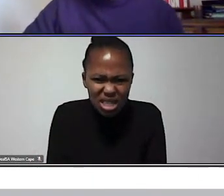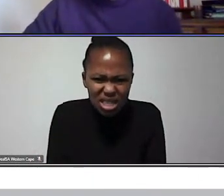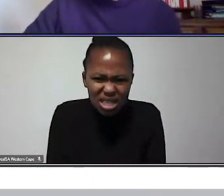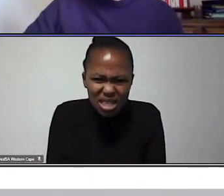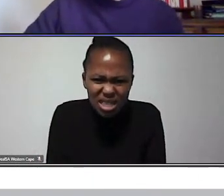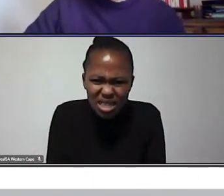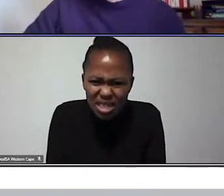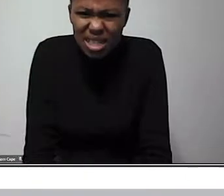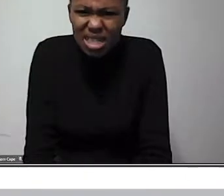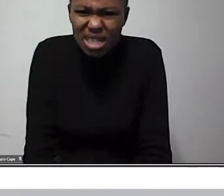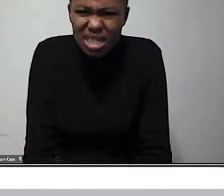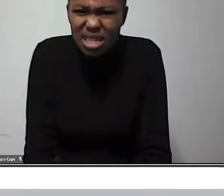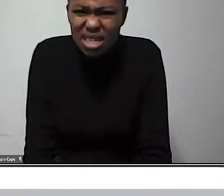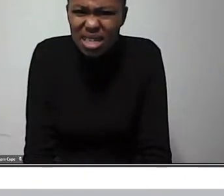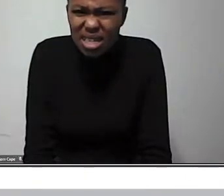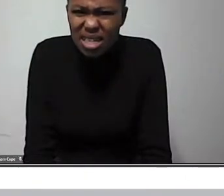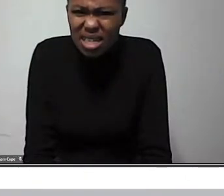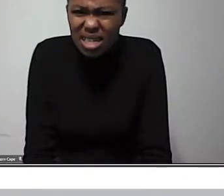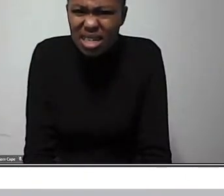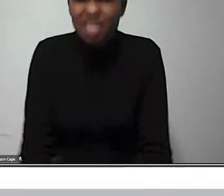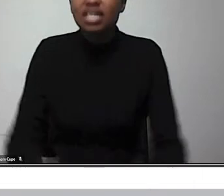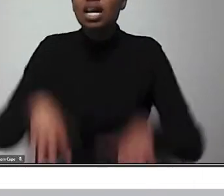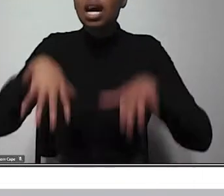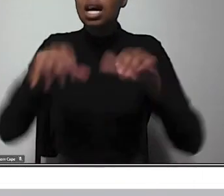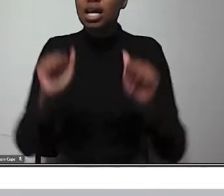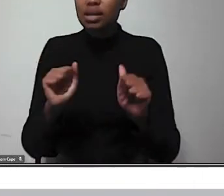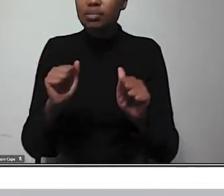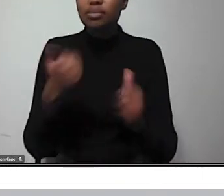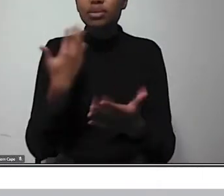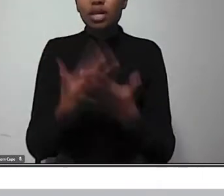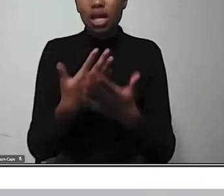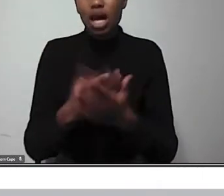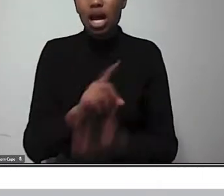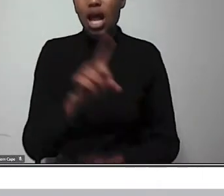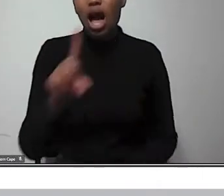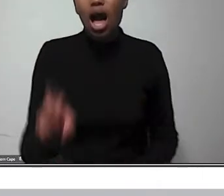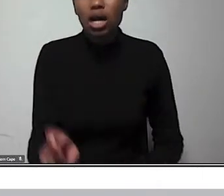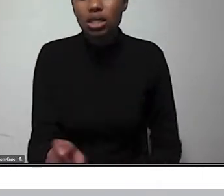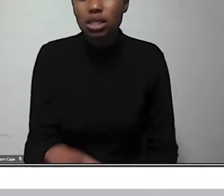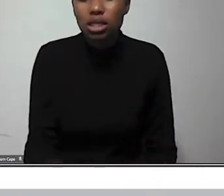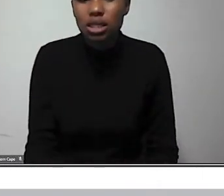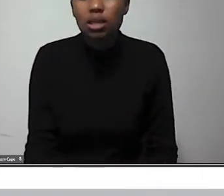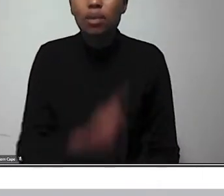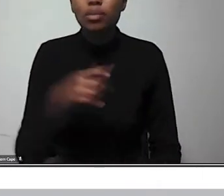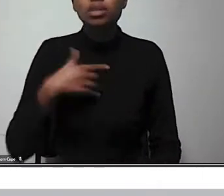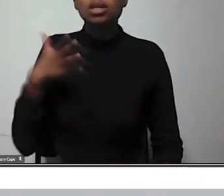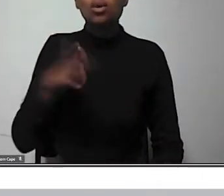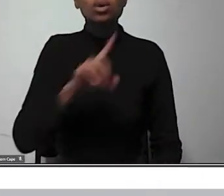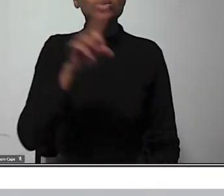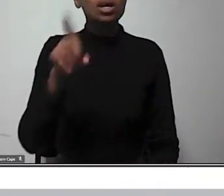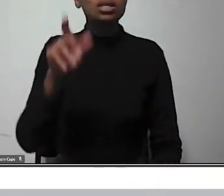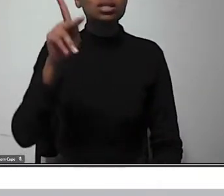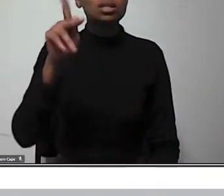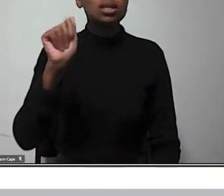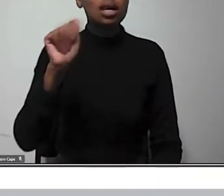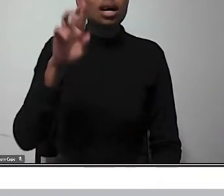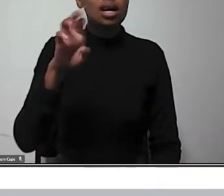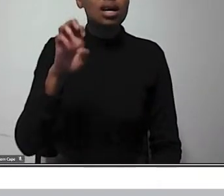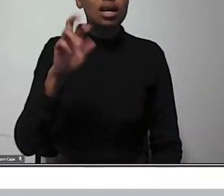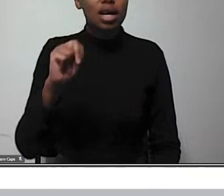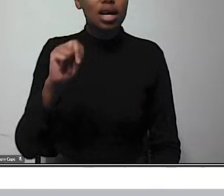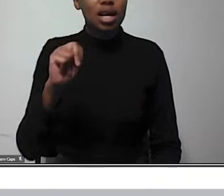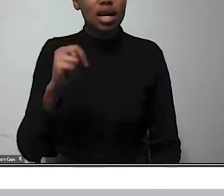Can I? Chairperson, can I ask it's funny for me to ask a question, but I wanted to ask Karen, when you say if I go